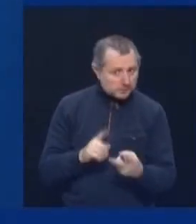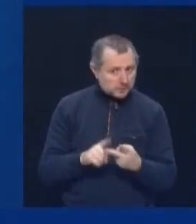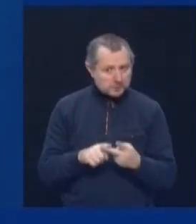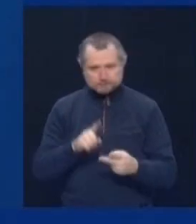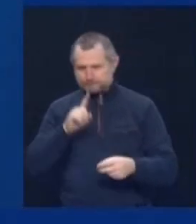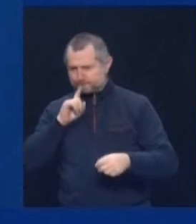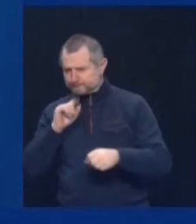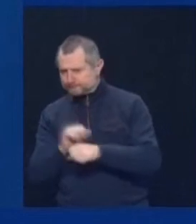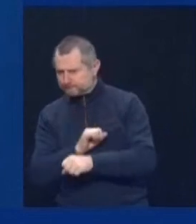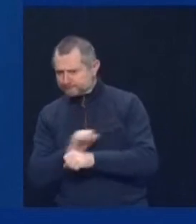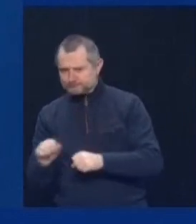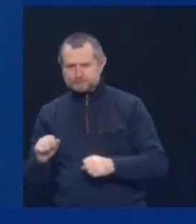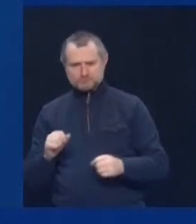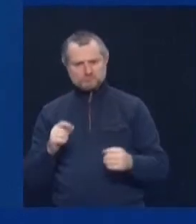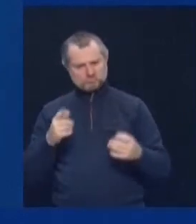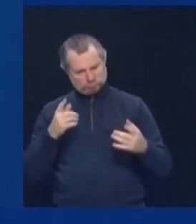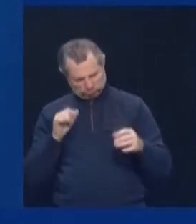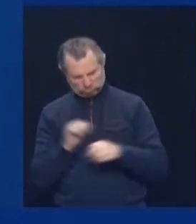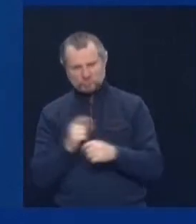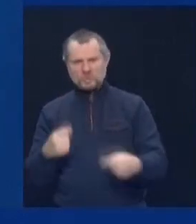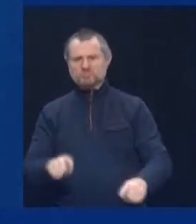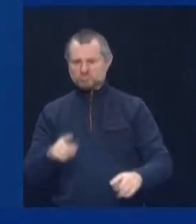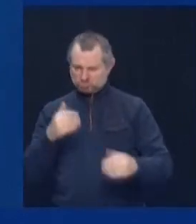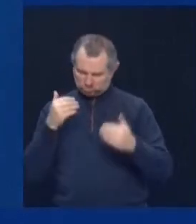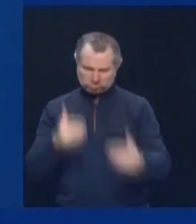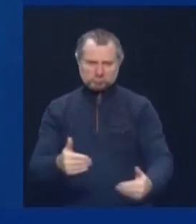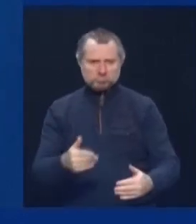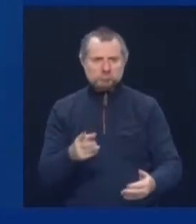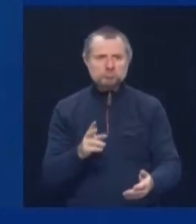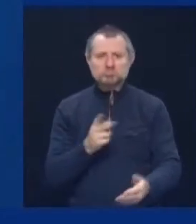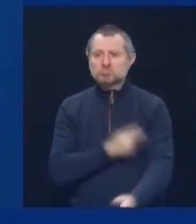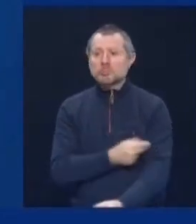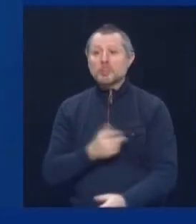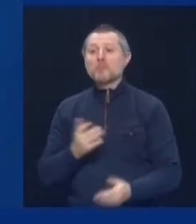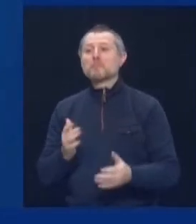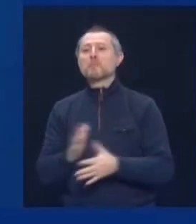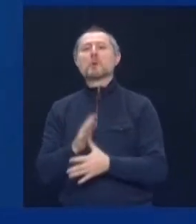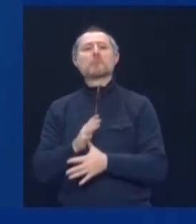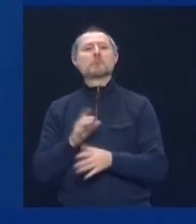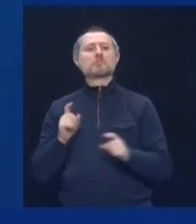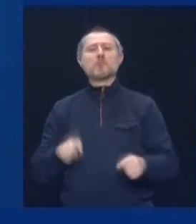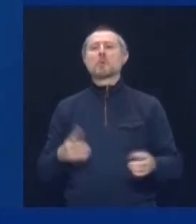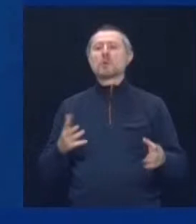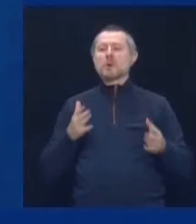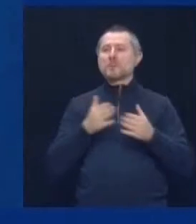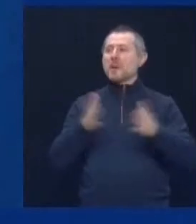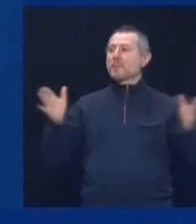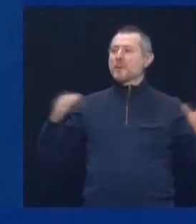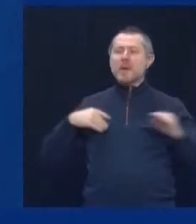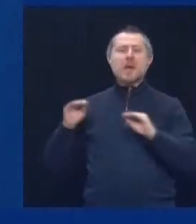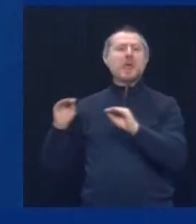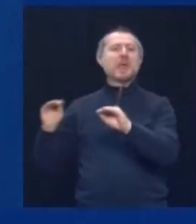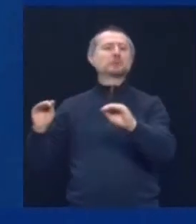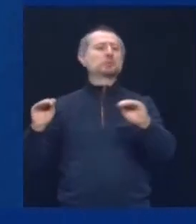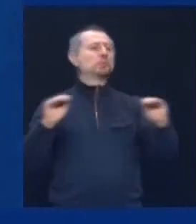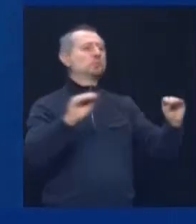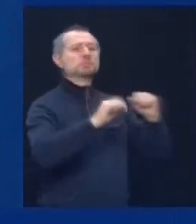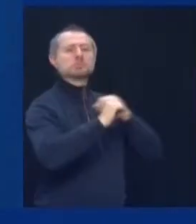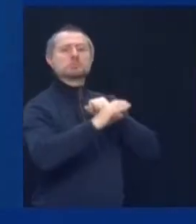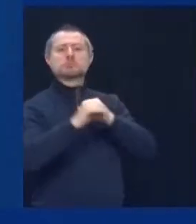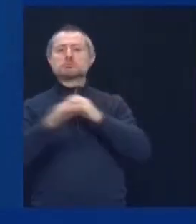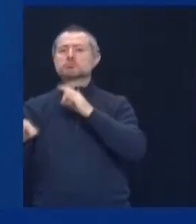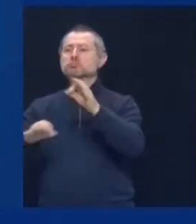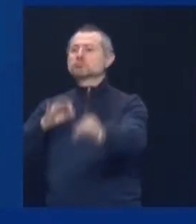hard. The priorities are, we have to have a public education campaign, because as I've said before, we have to hit the